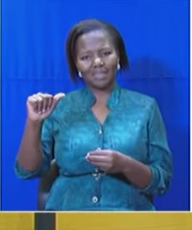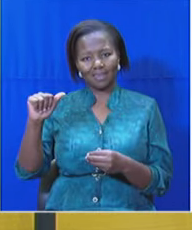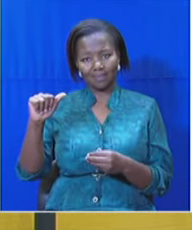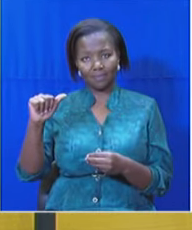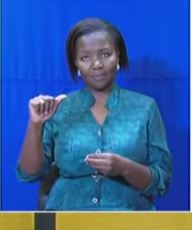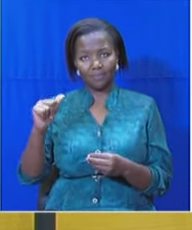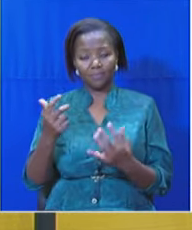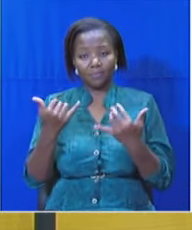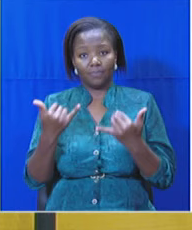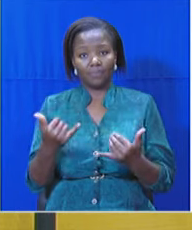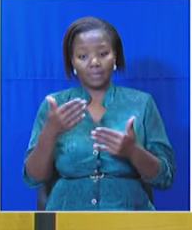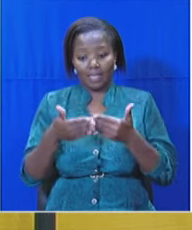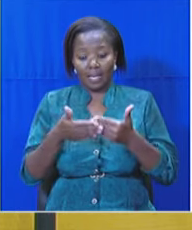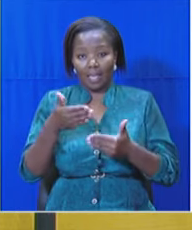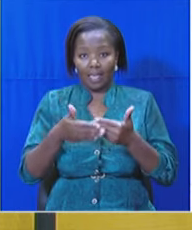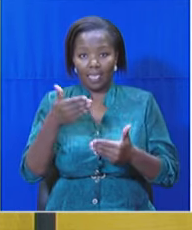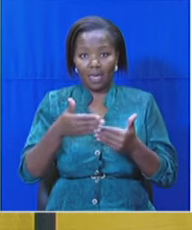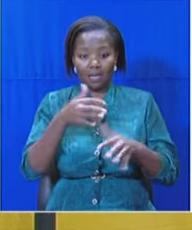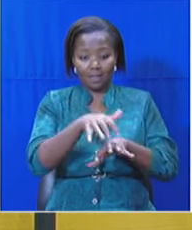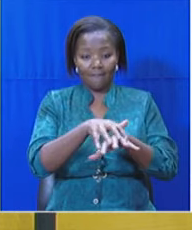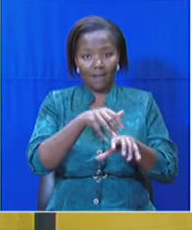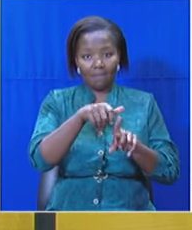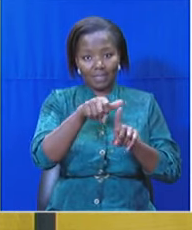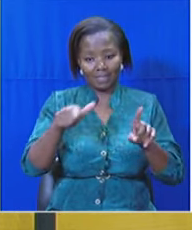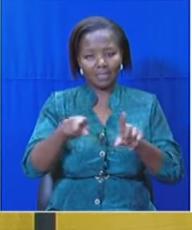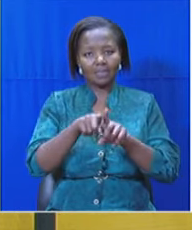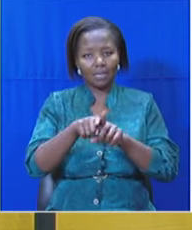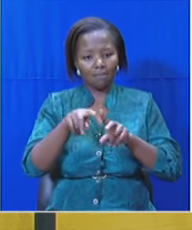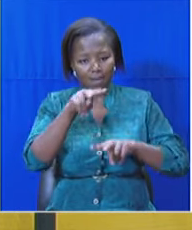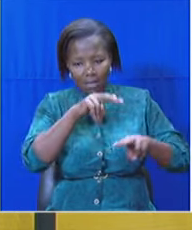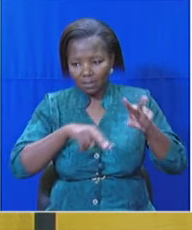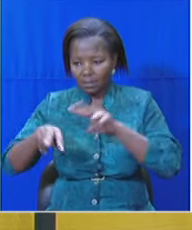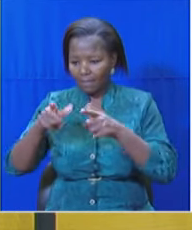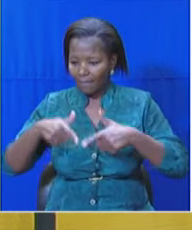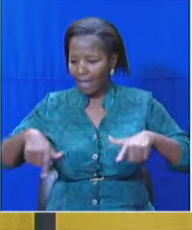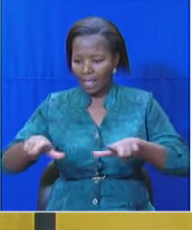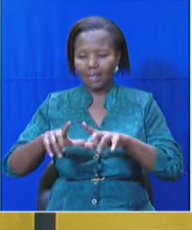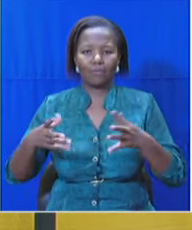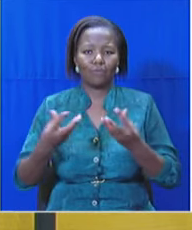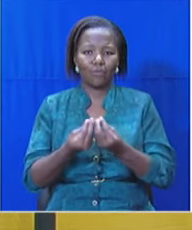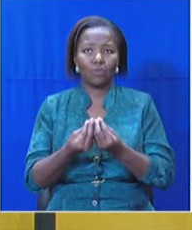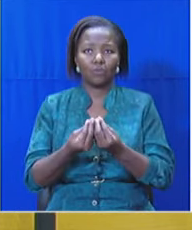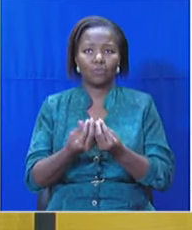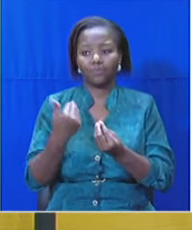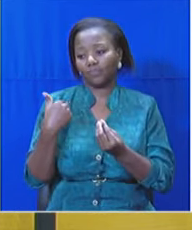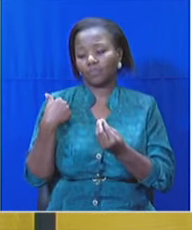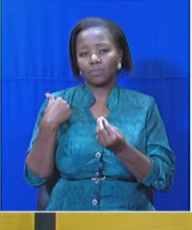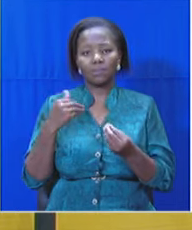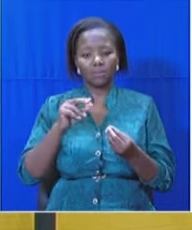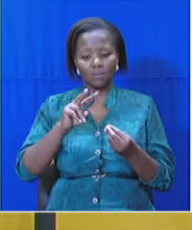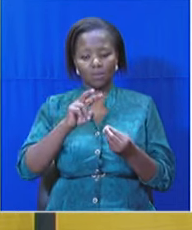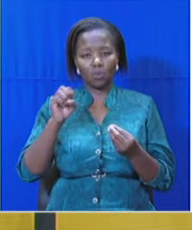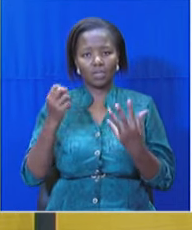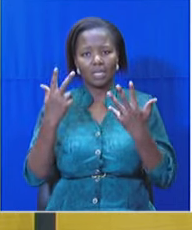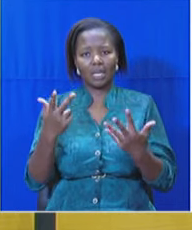we are short of young farmers and we are also short of surveyors. Since 2008, the department has been offering bursaries